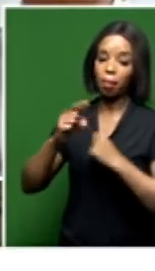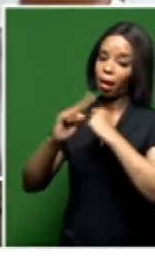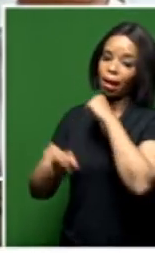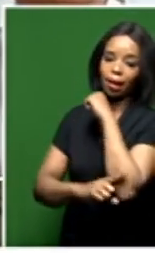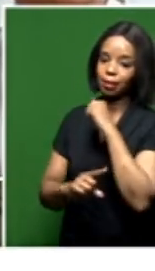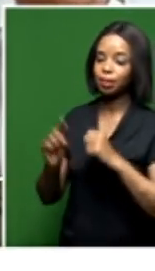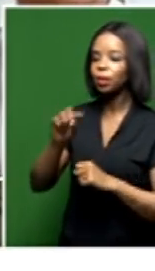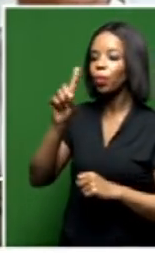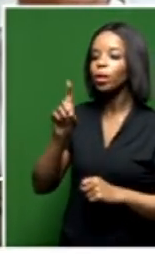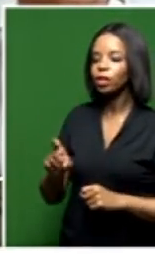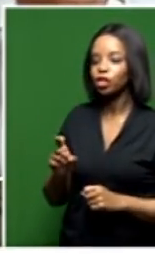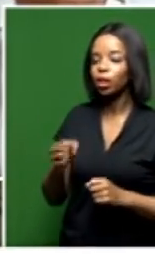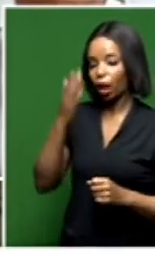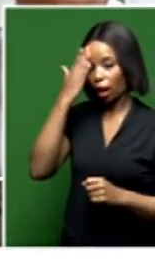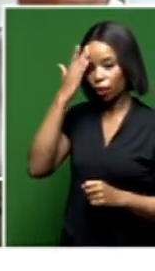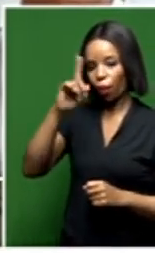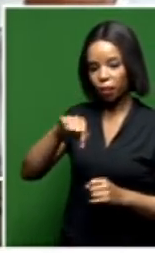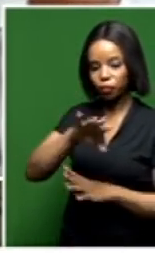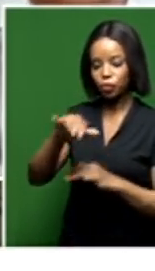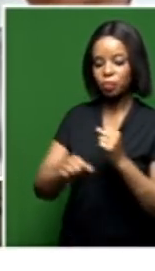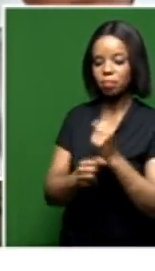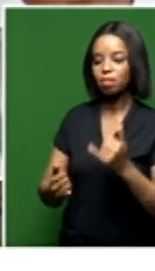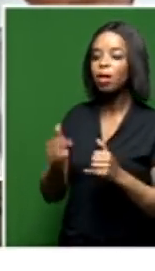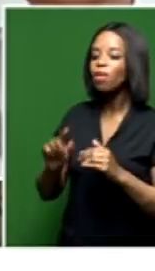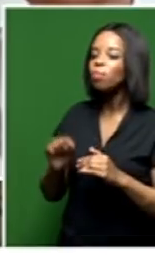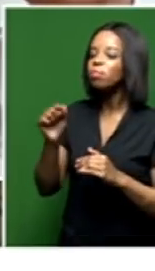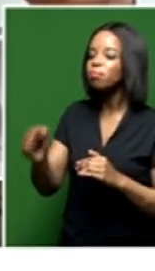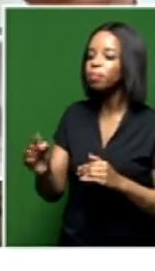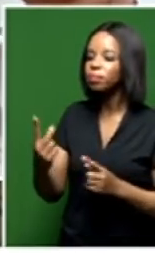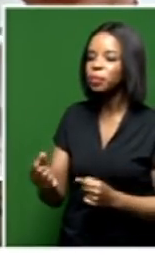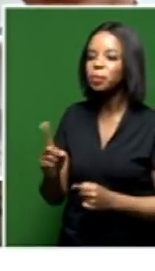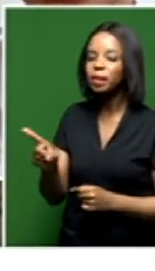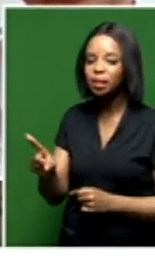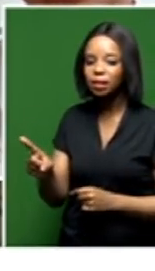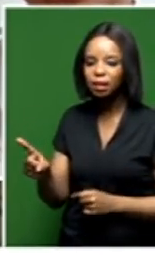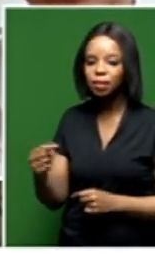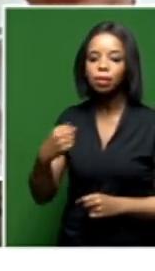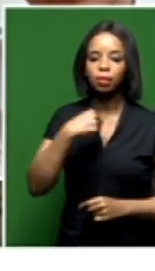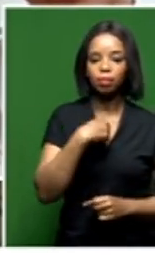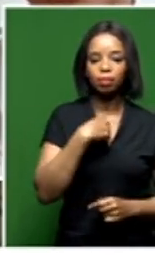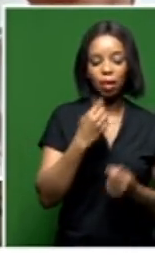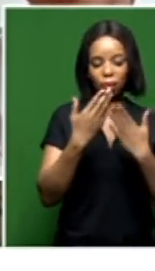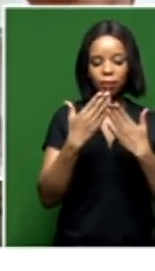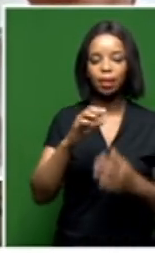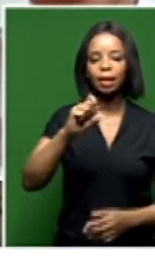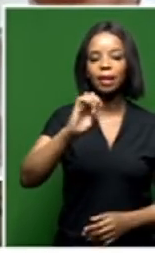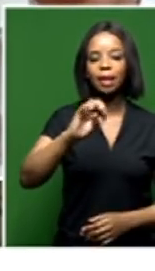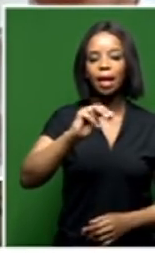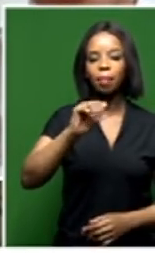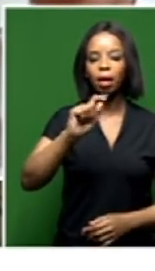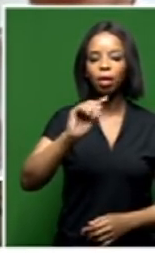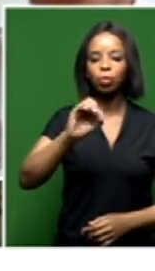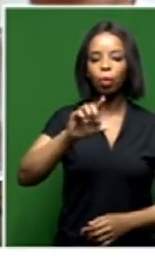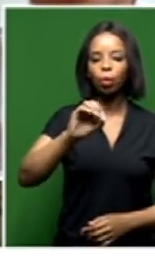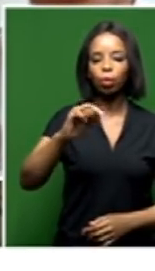start wrapping. What next? What are you both going to be studying? So for me, I'm going to be studying somatology next year at